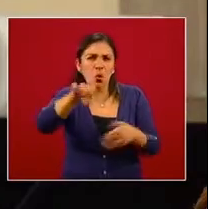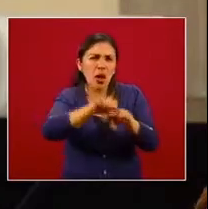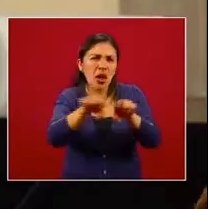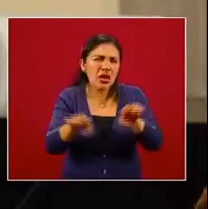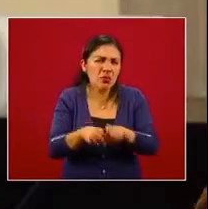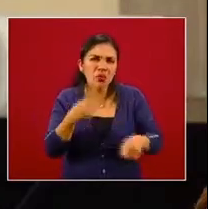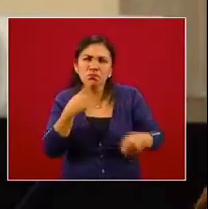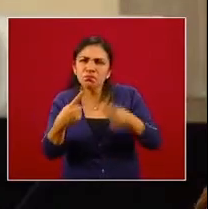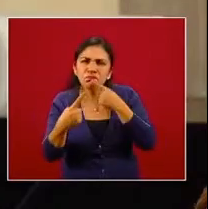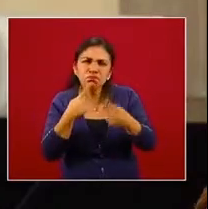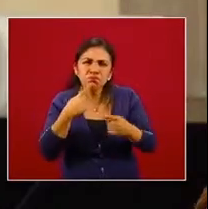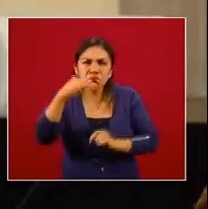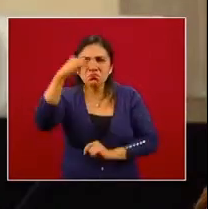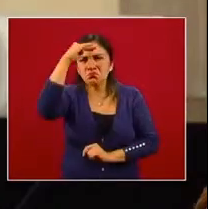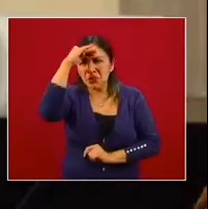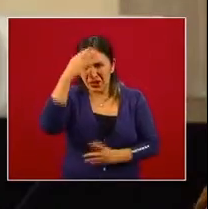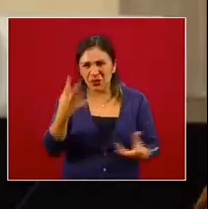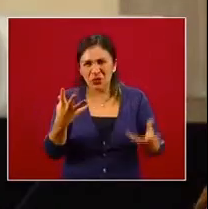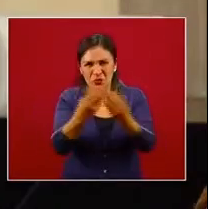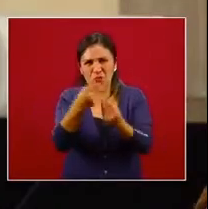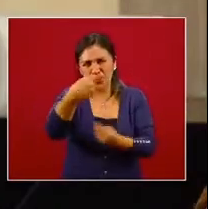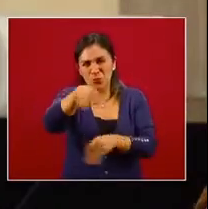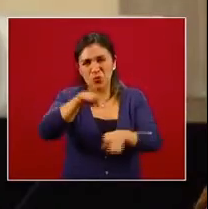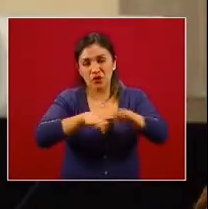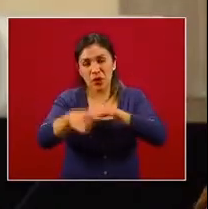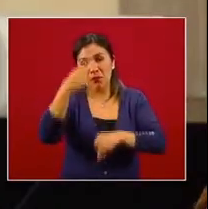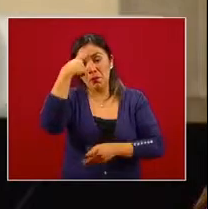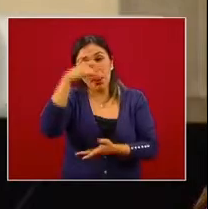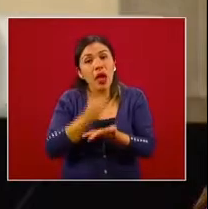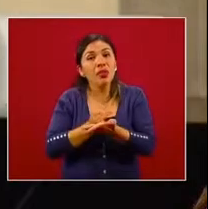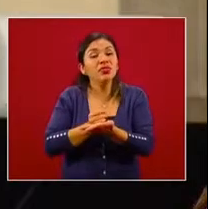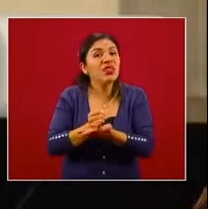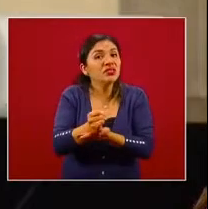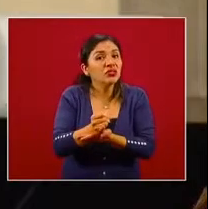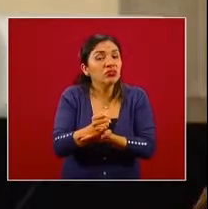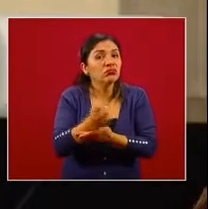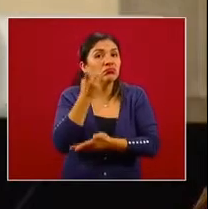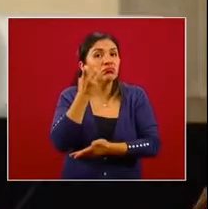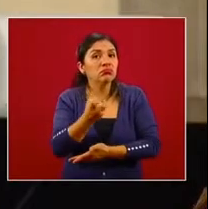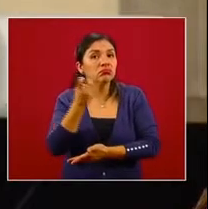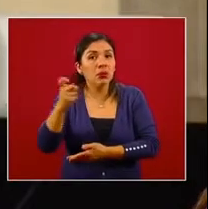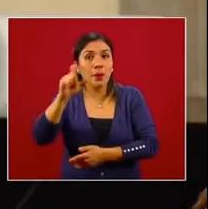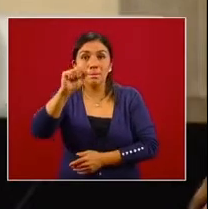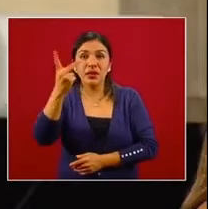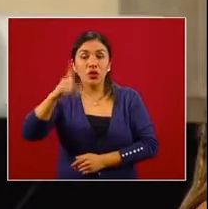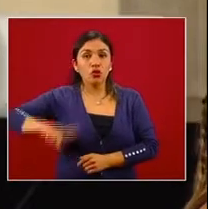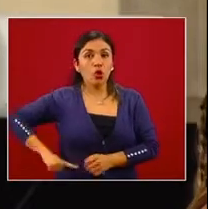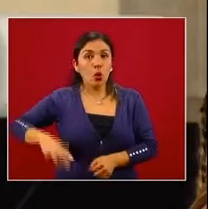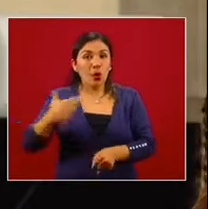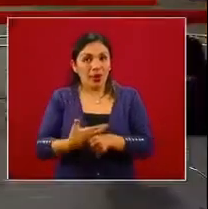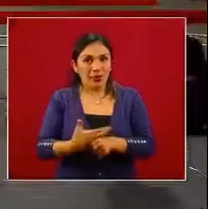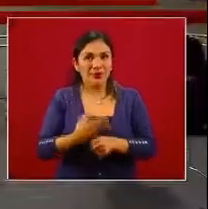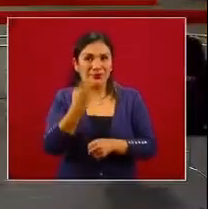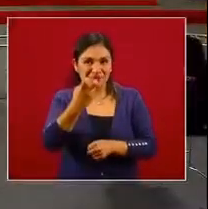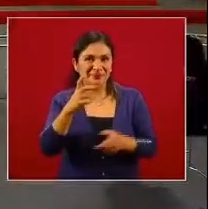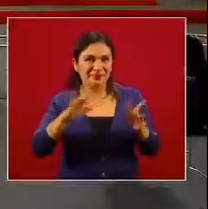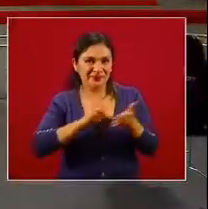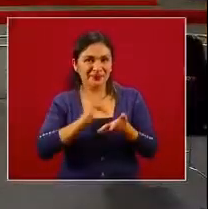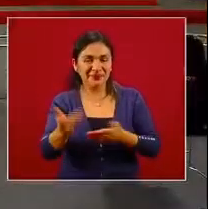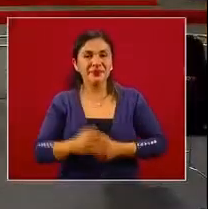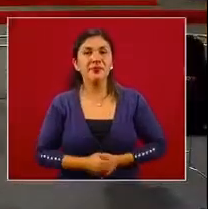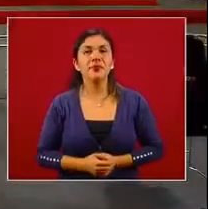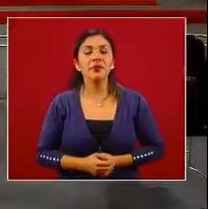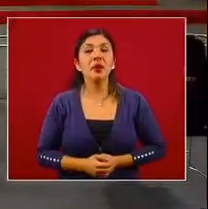states? What do you think? What do the people who collaborate with you think? How did that decision get made by